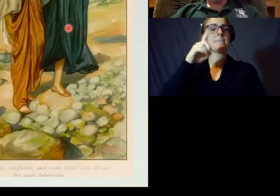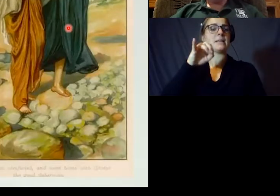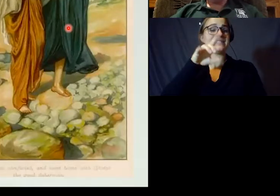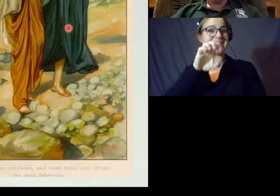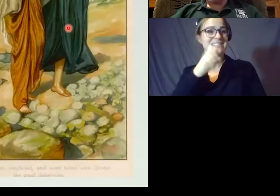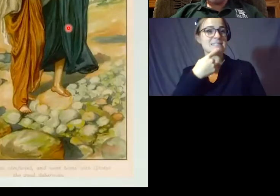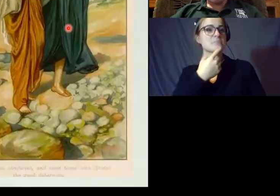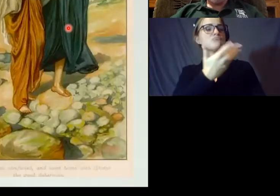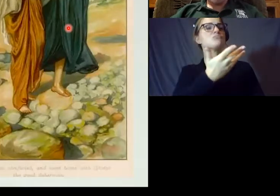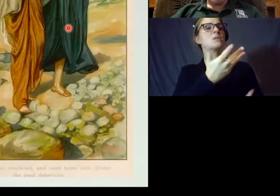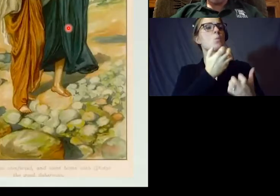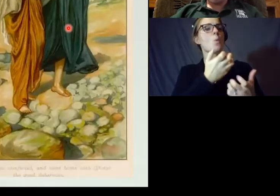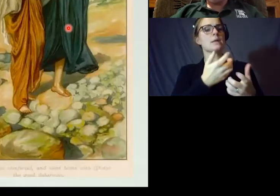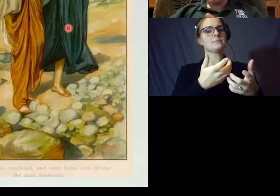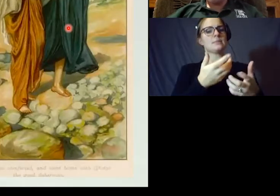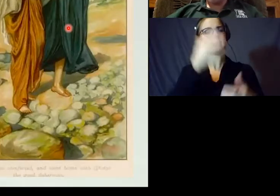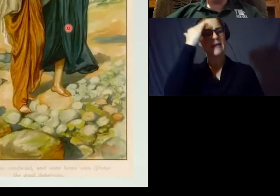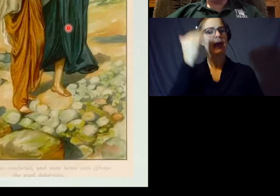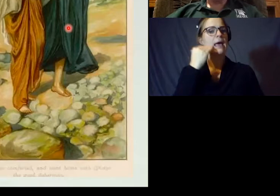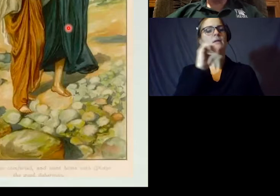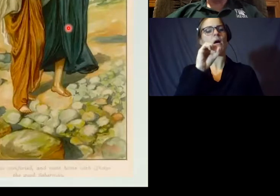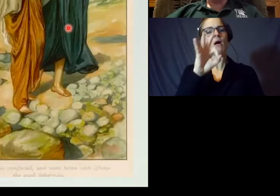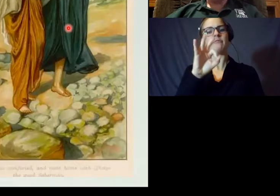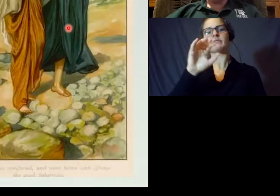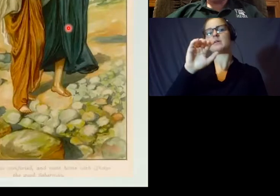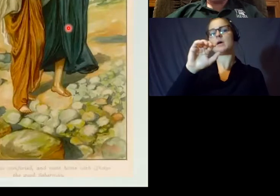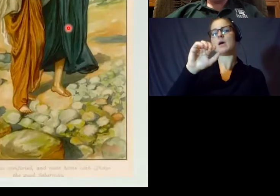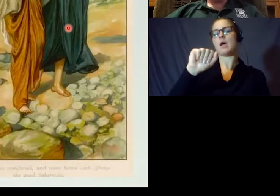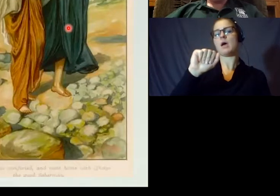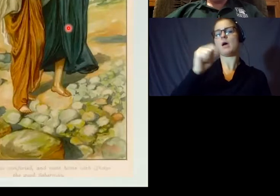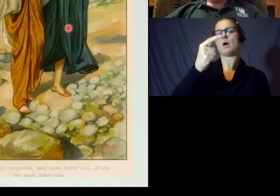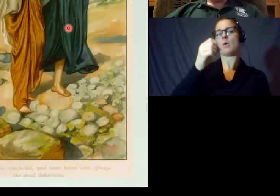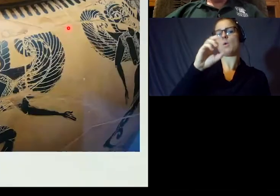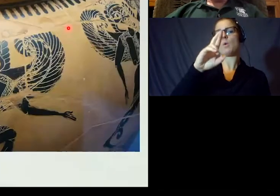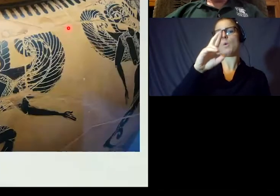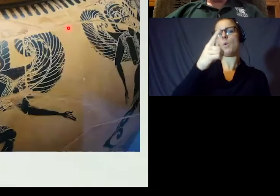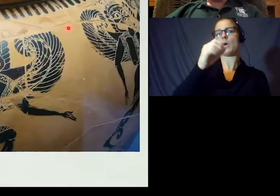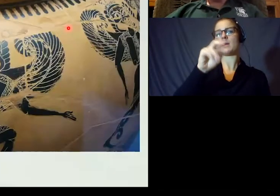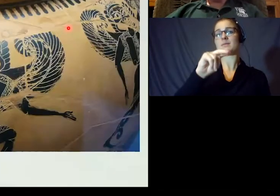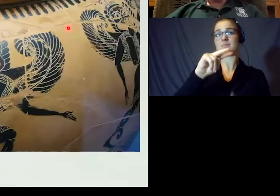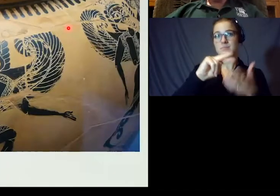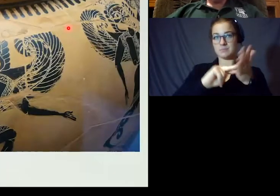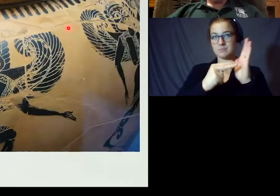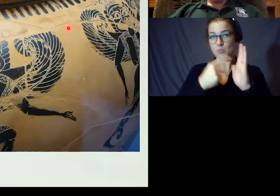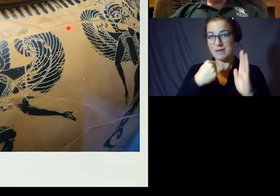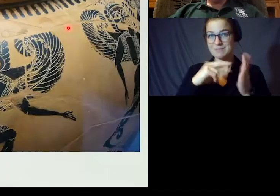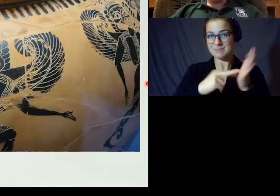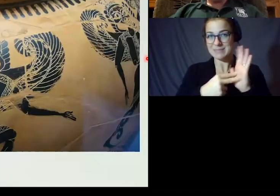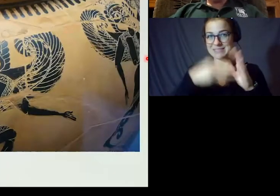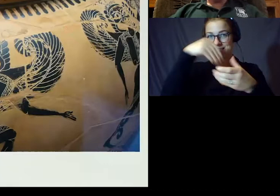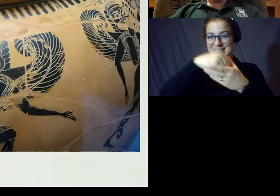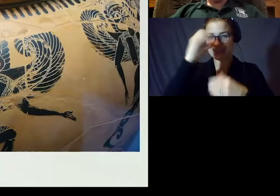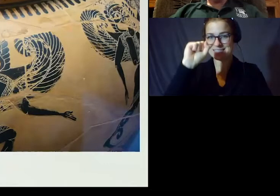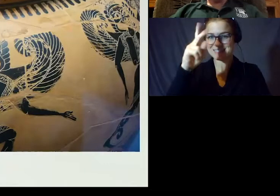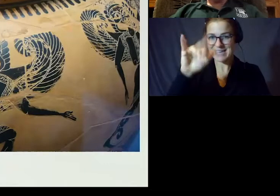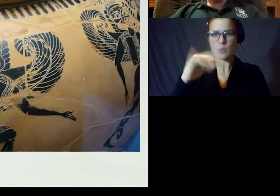the head of a gorgon. So you see this is in red, there's a head of a gorgon in the sky. So what's a gorgon? Here's a